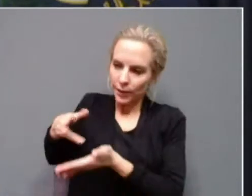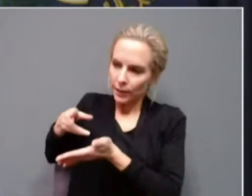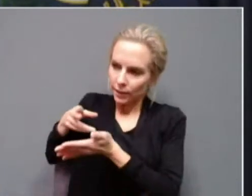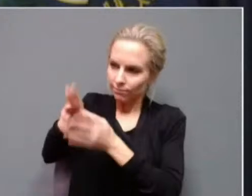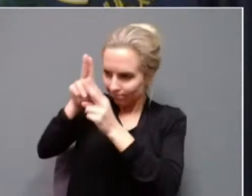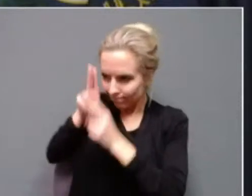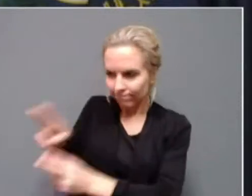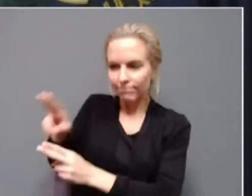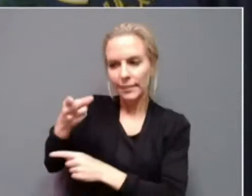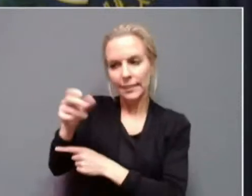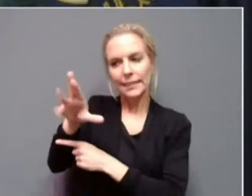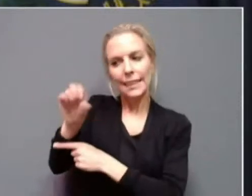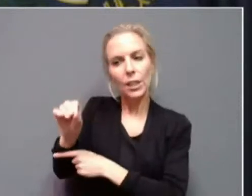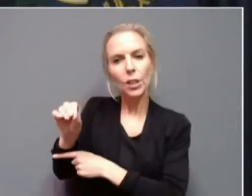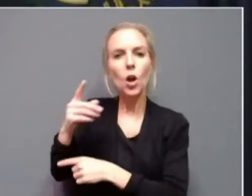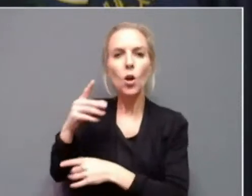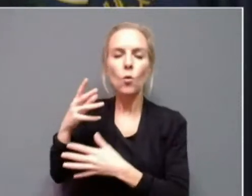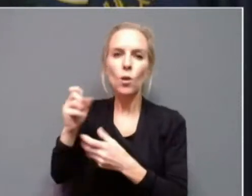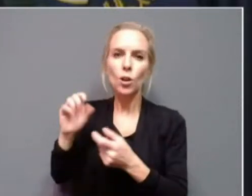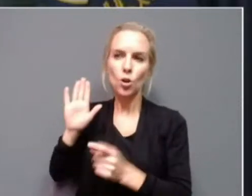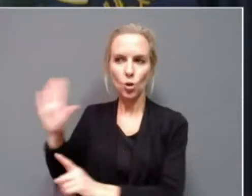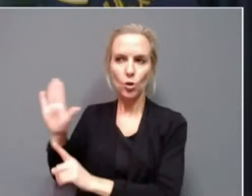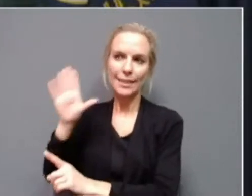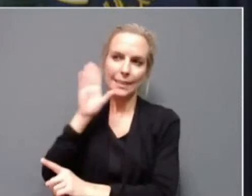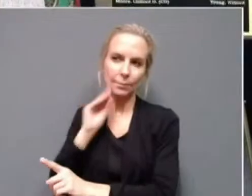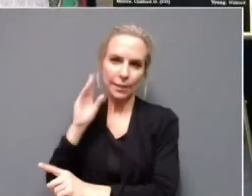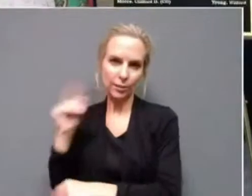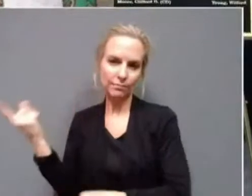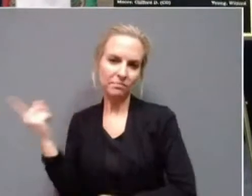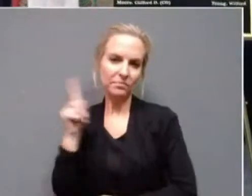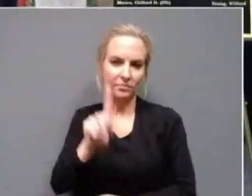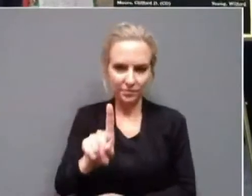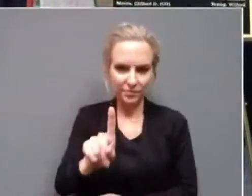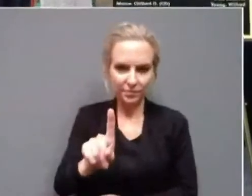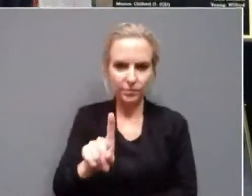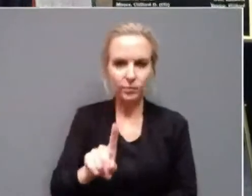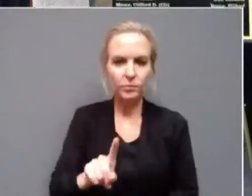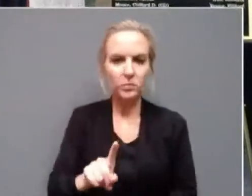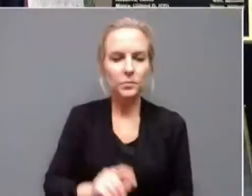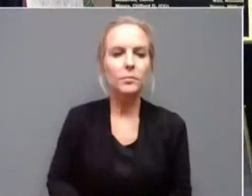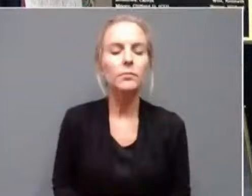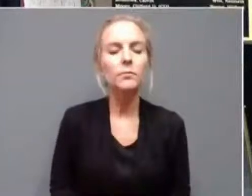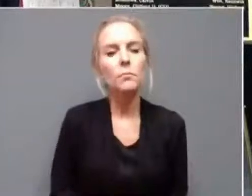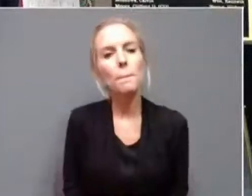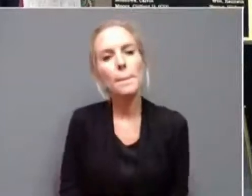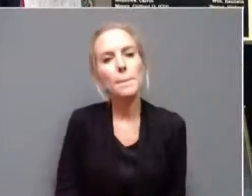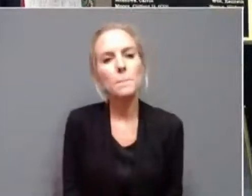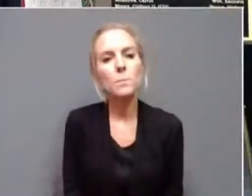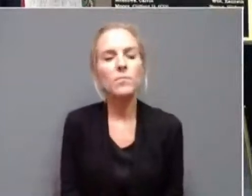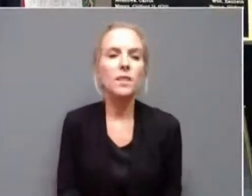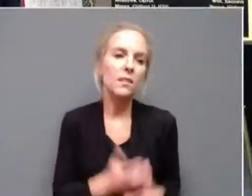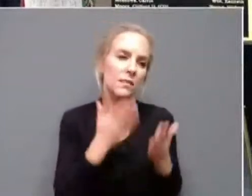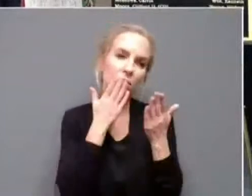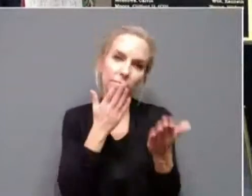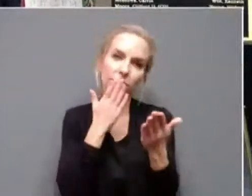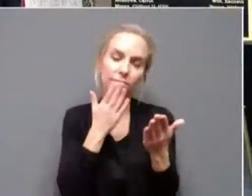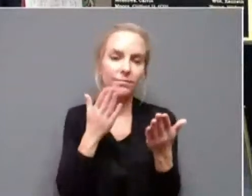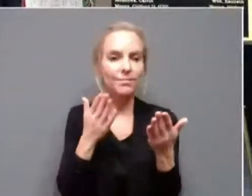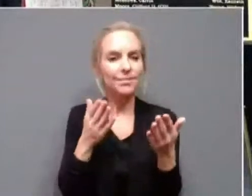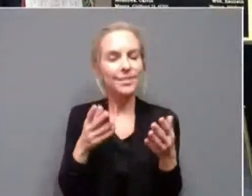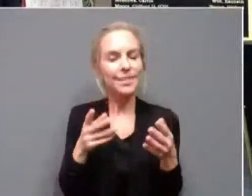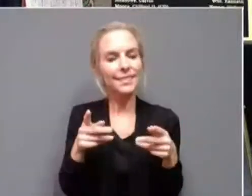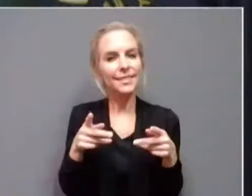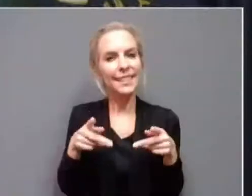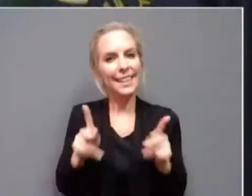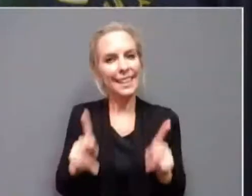her tell you what she experienced. Thank you, Joni. Thank you all for letting us come today and share